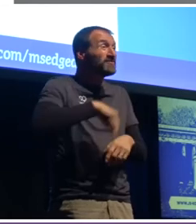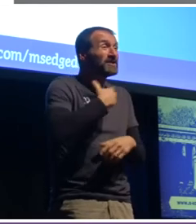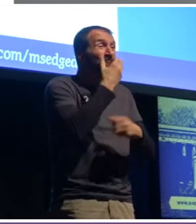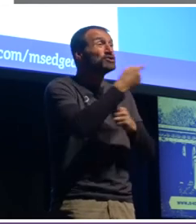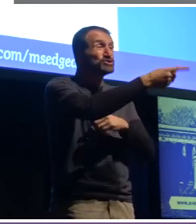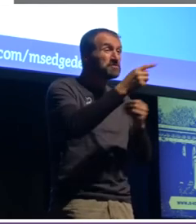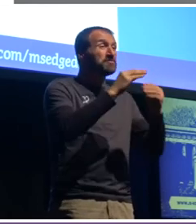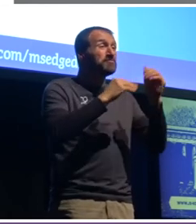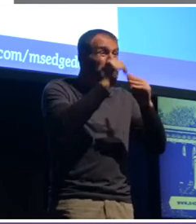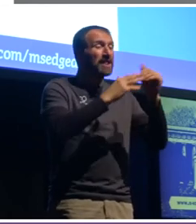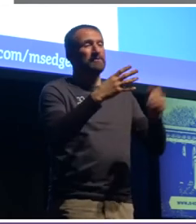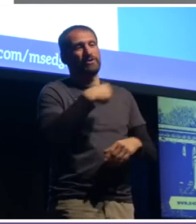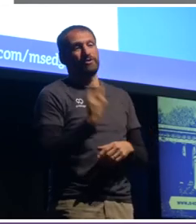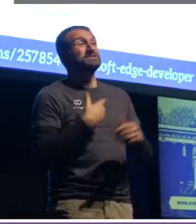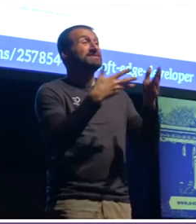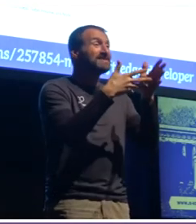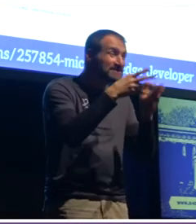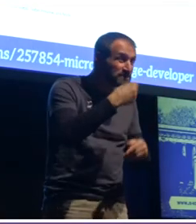with us, work with us.